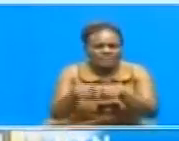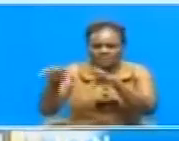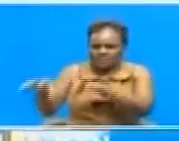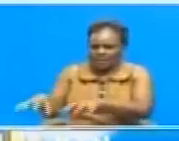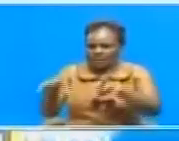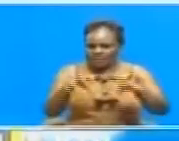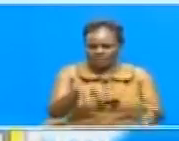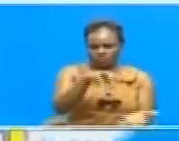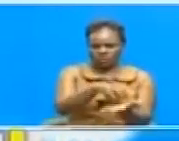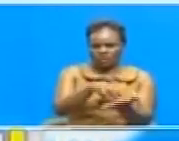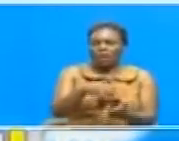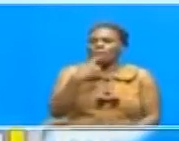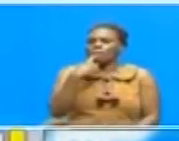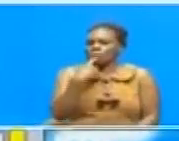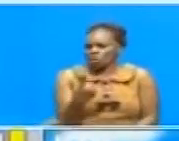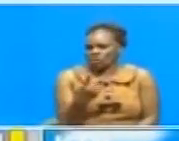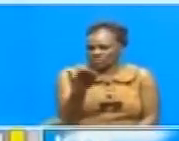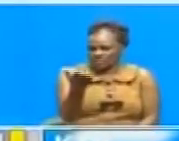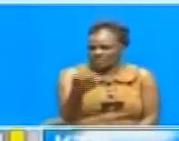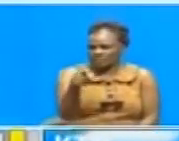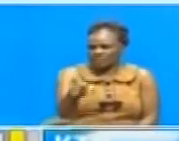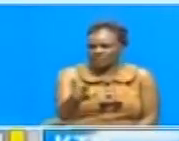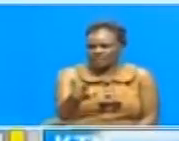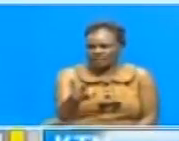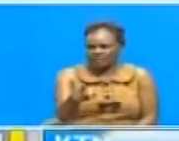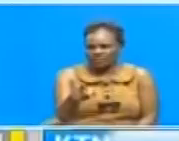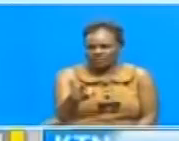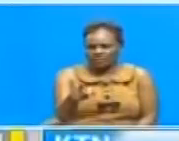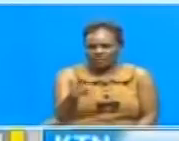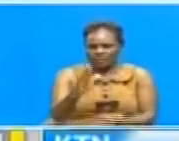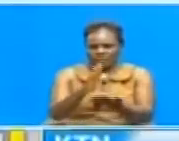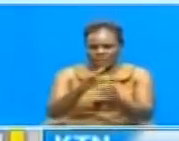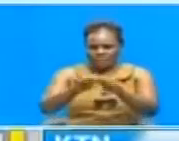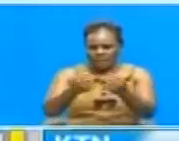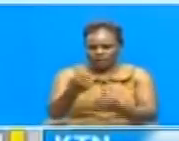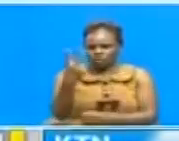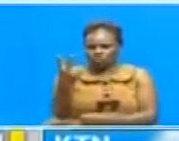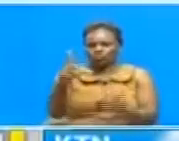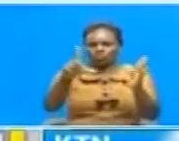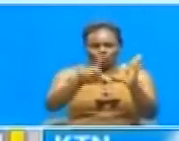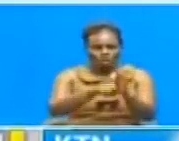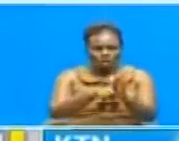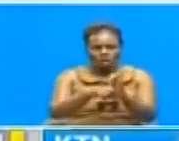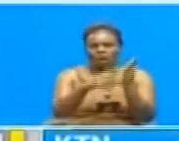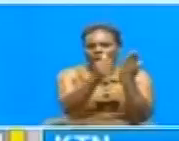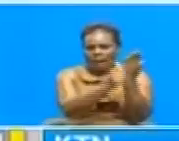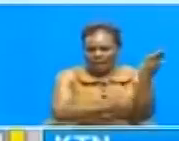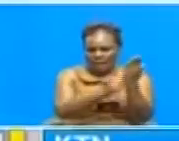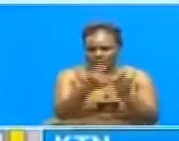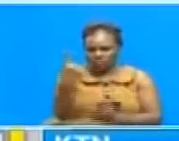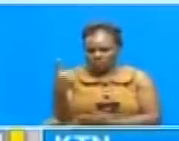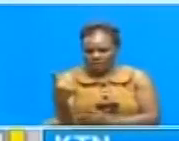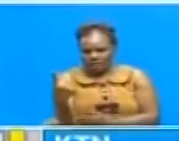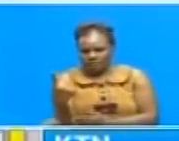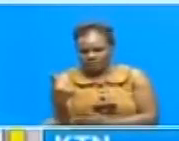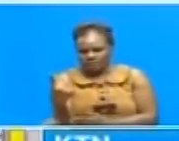but Honorable Moi that time, he cracked it in two laws, the Liquor Licensing Act and the Traditional